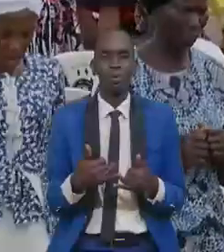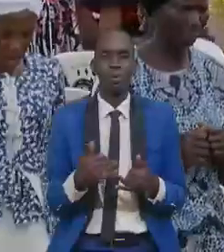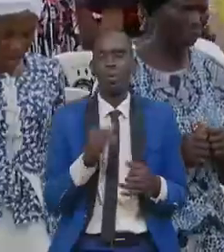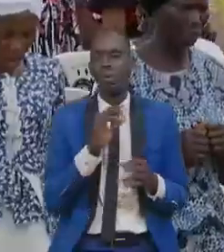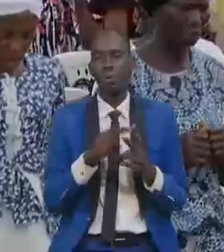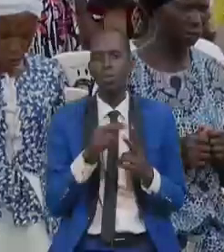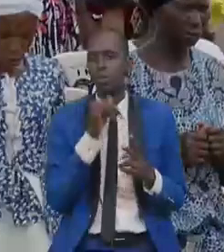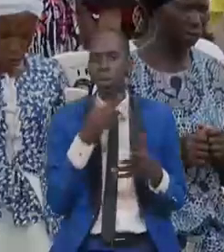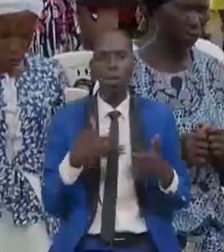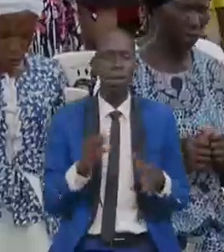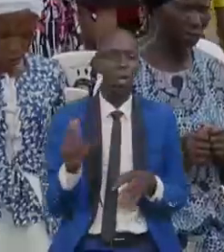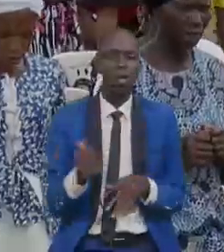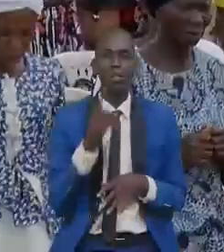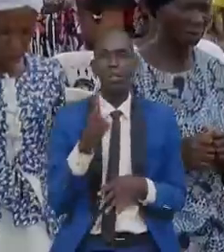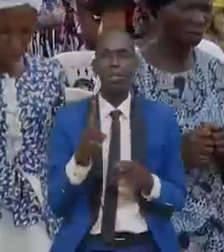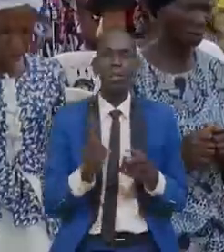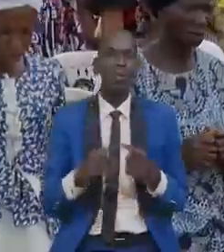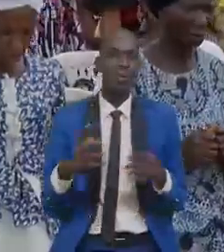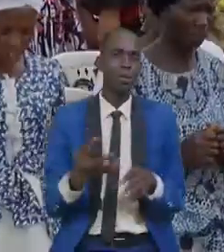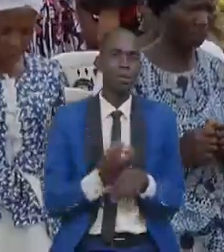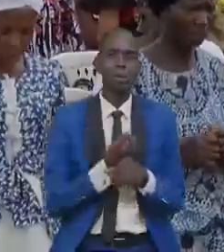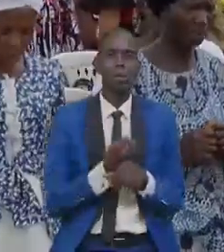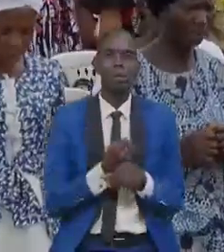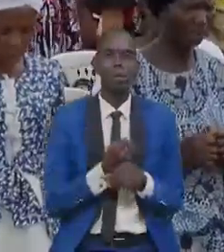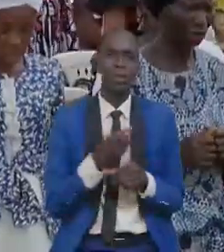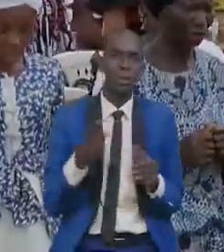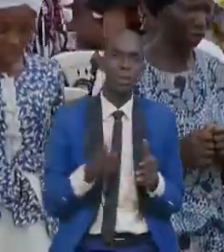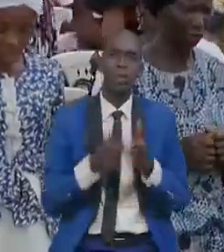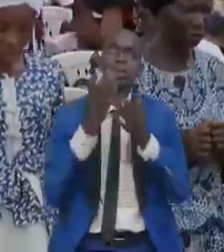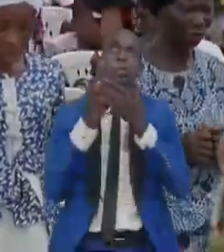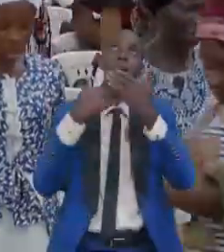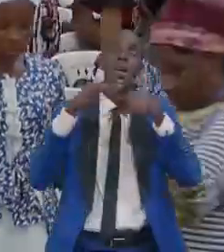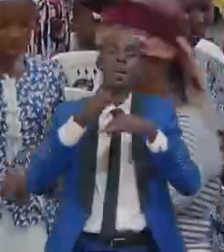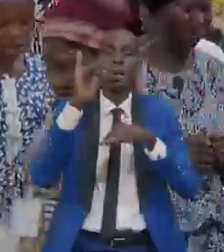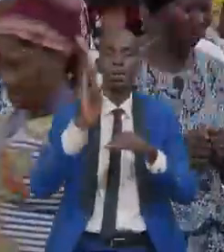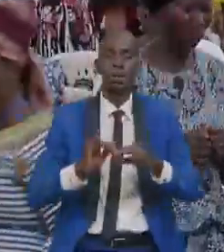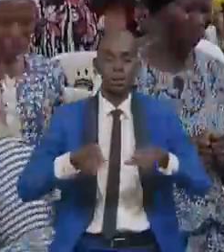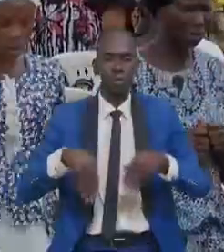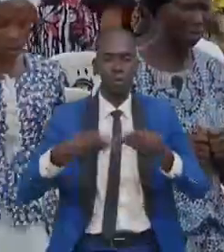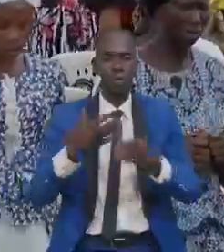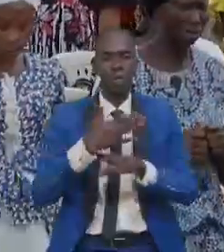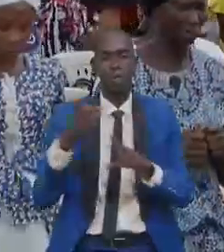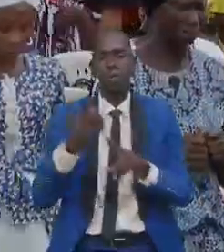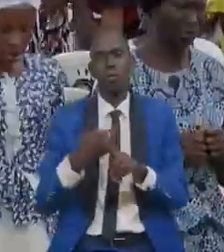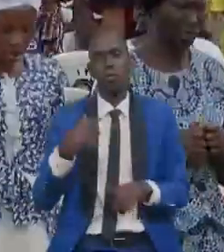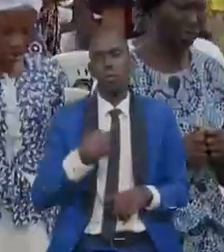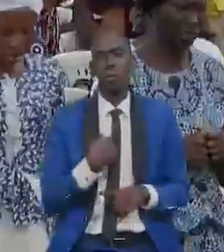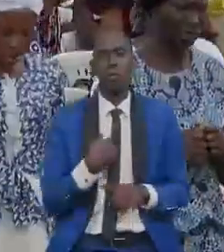anyone to take this heavenly provision away from me.